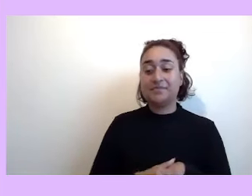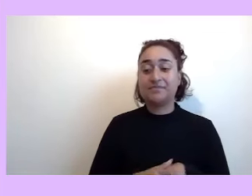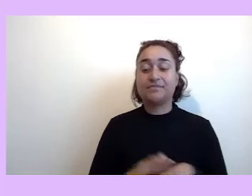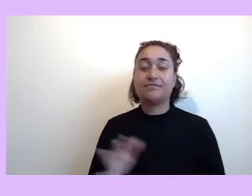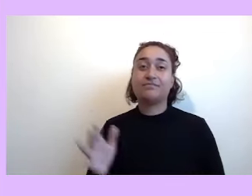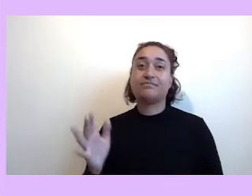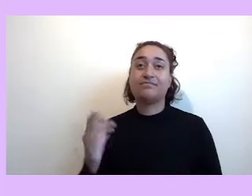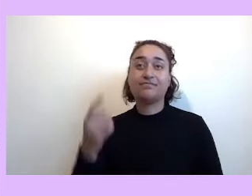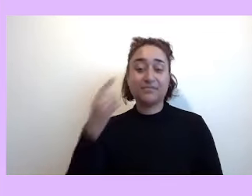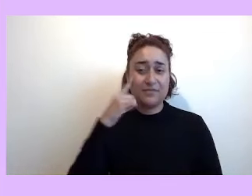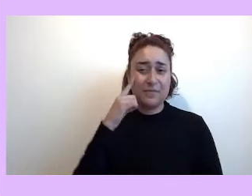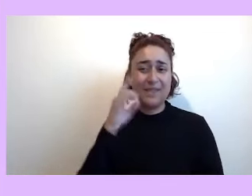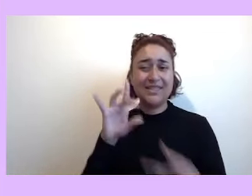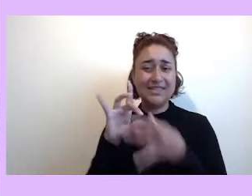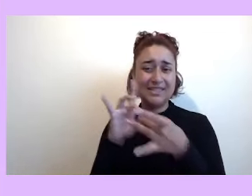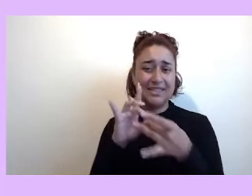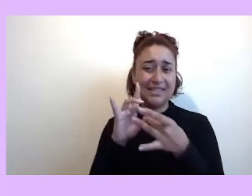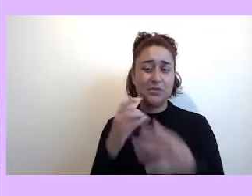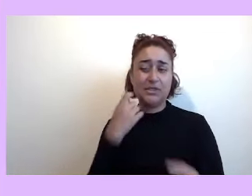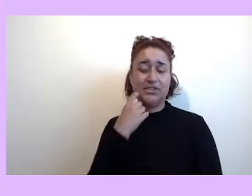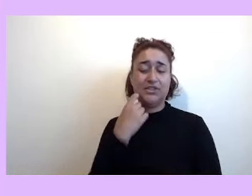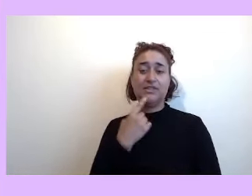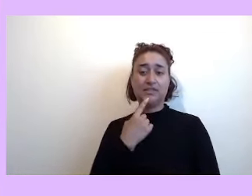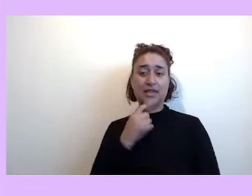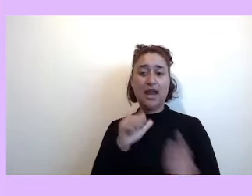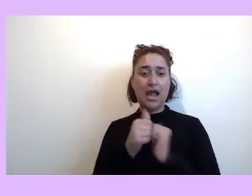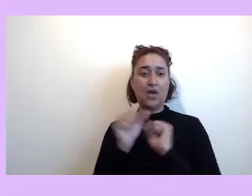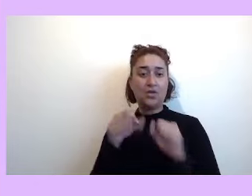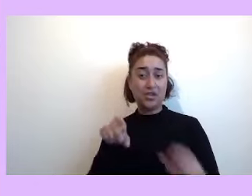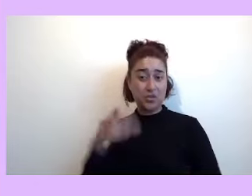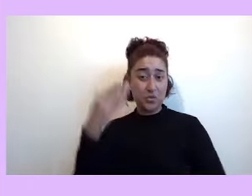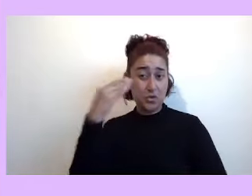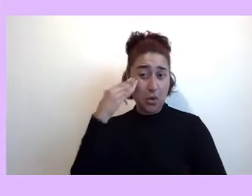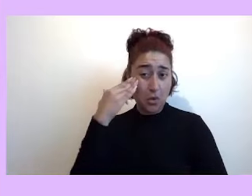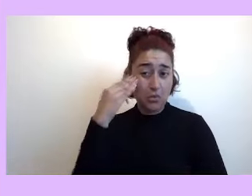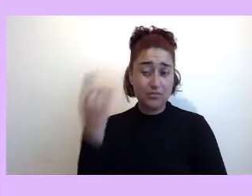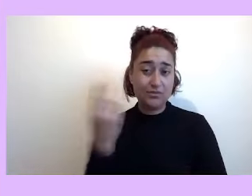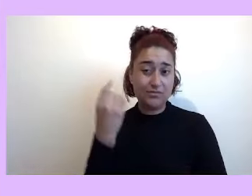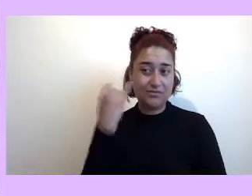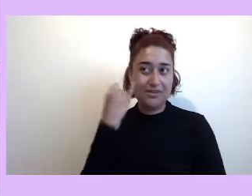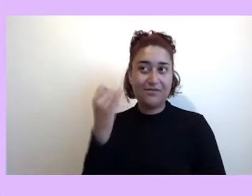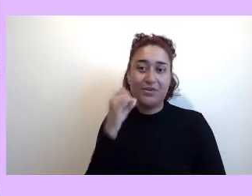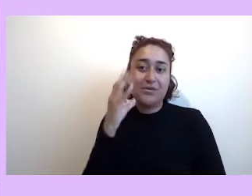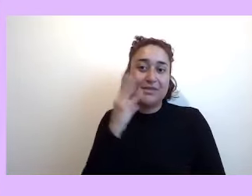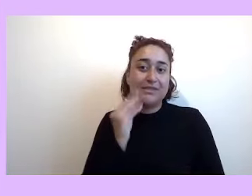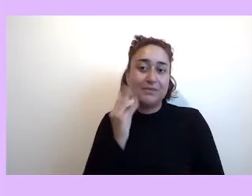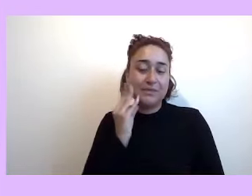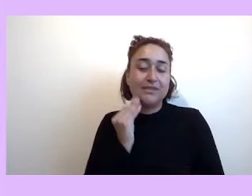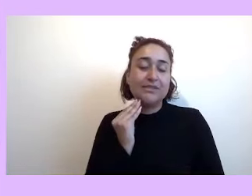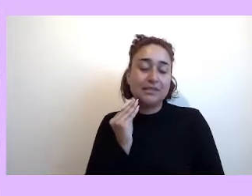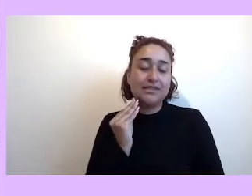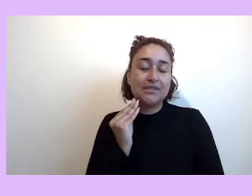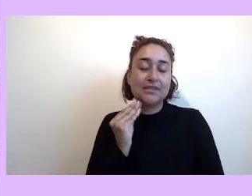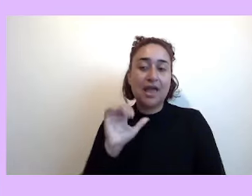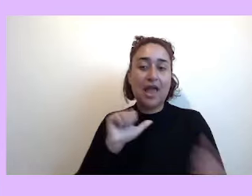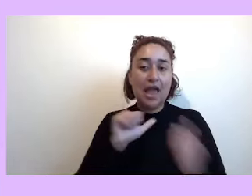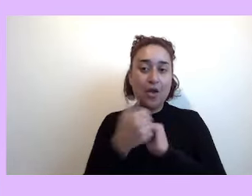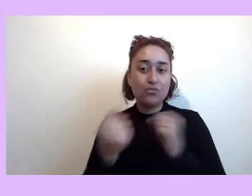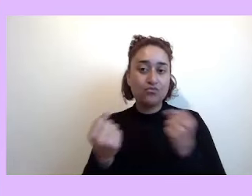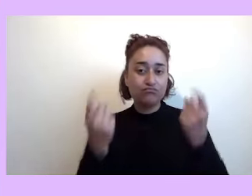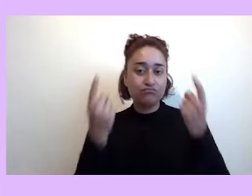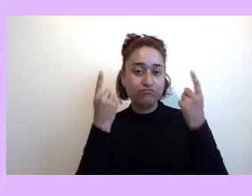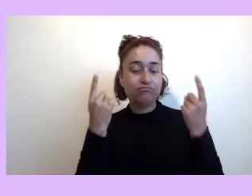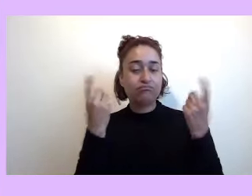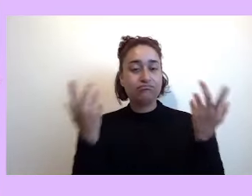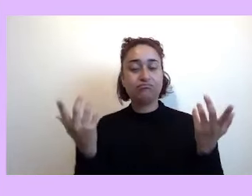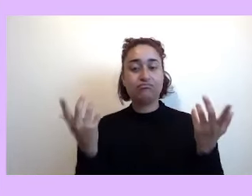I think it's so connected to what I just said. How can you know something if you don't experience it? How do you understand it?